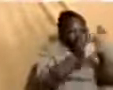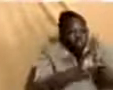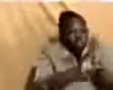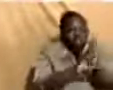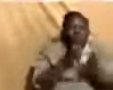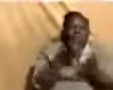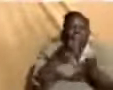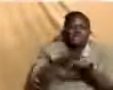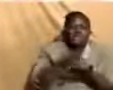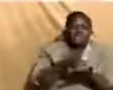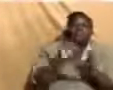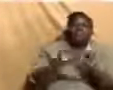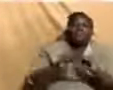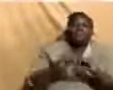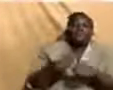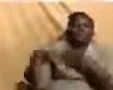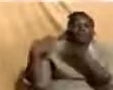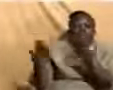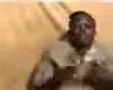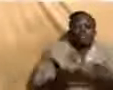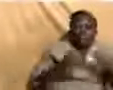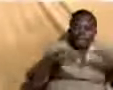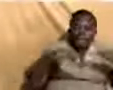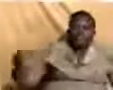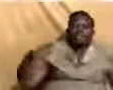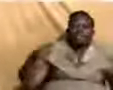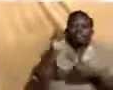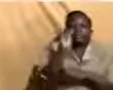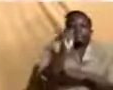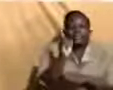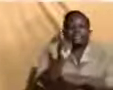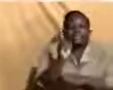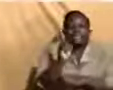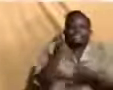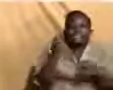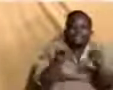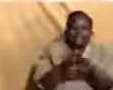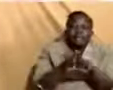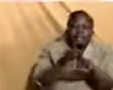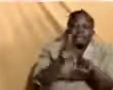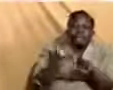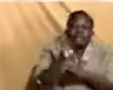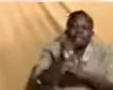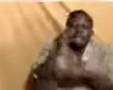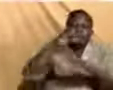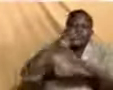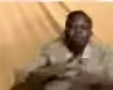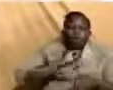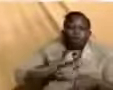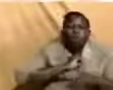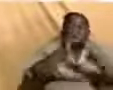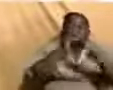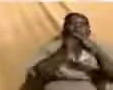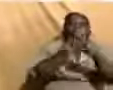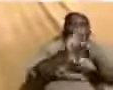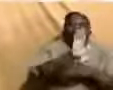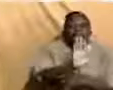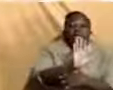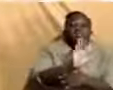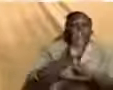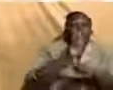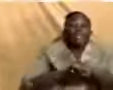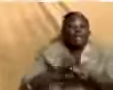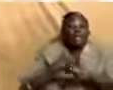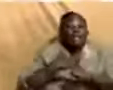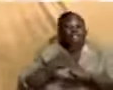brought against the president. Electoral matters can be brought against the president in his own name. So when we